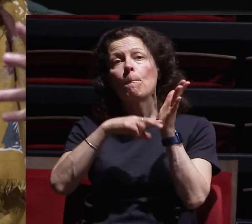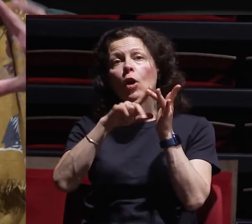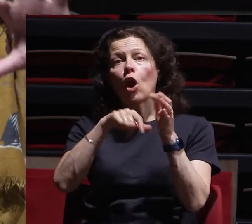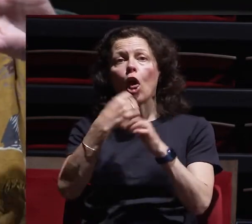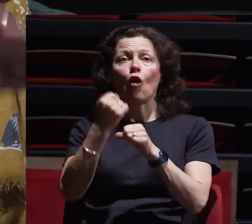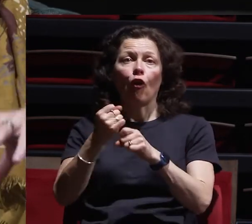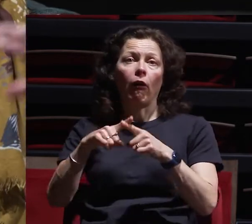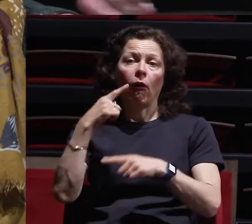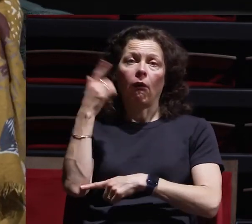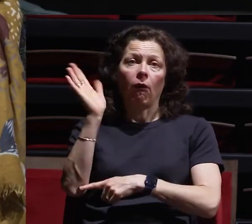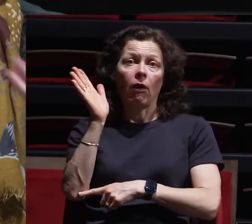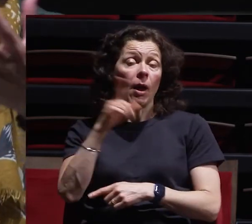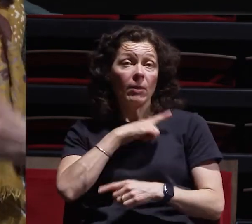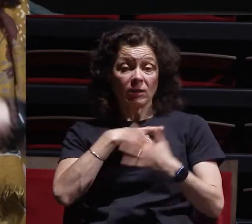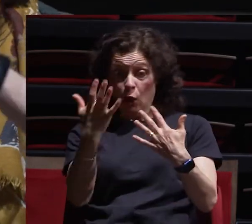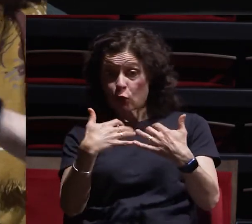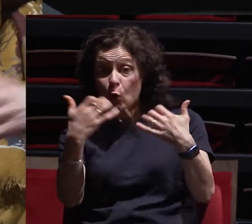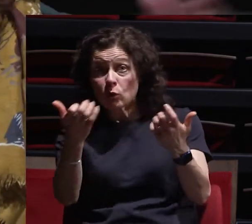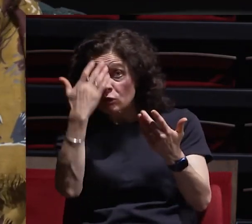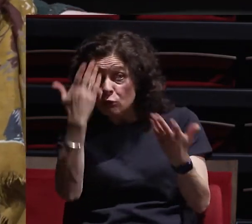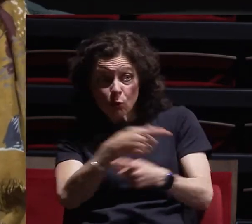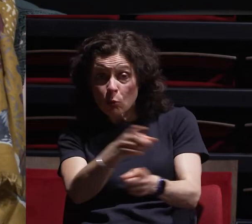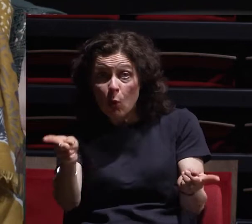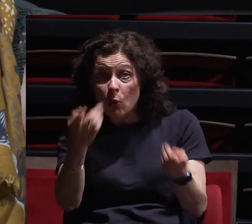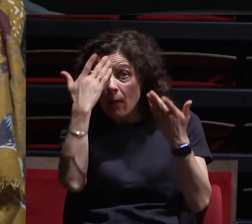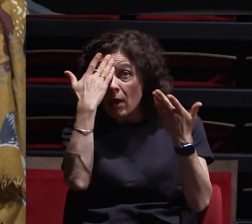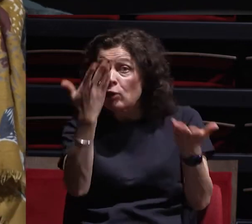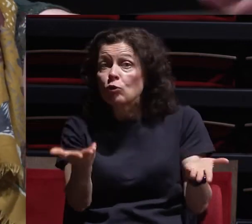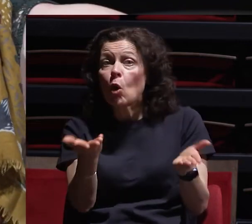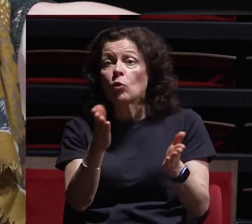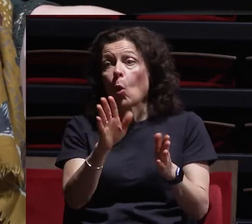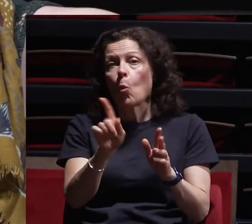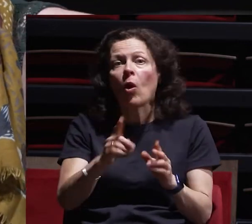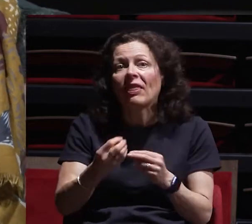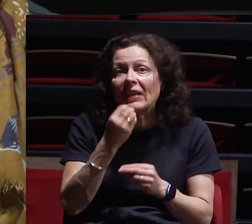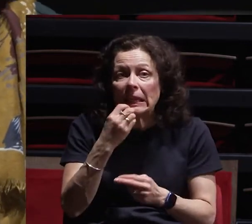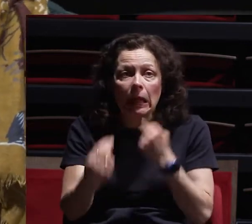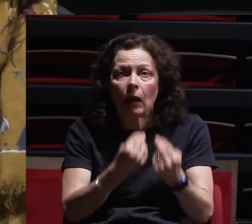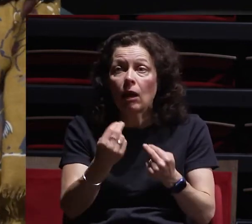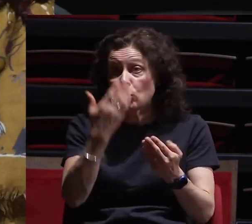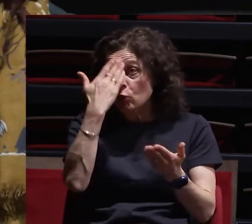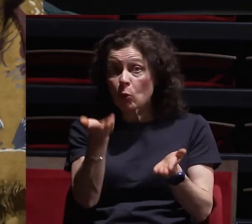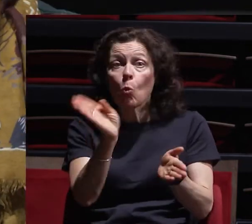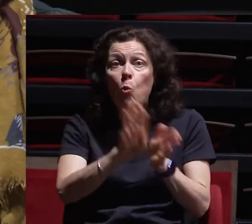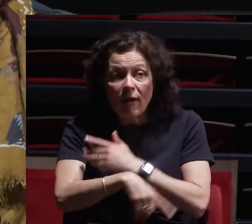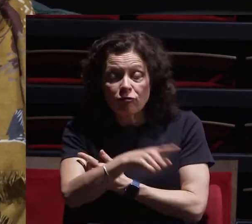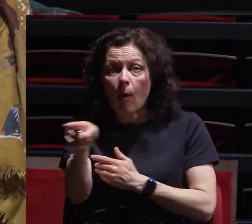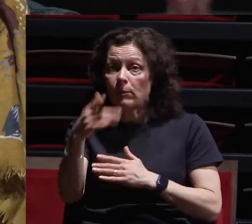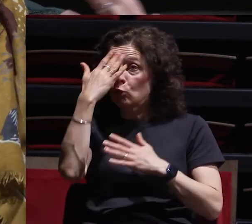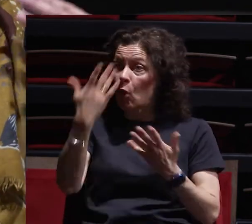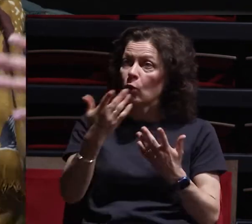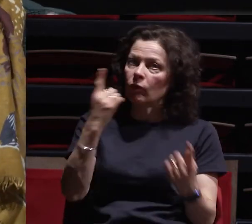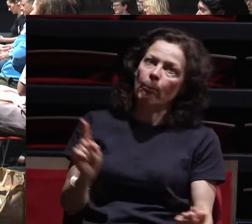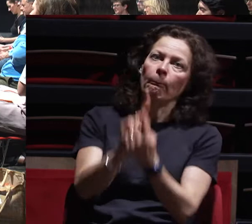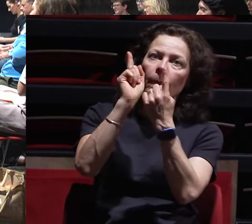feel like you've got to really capture your audience have come and you don't know where they've come from, you don't know what they've just eaten, you don't know who they've just had a fight with in the street.